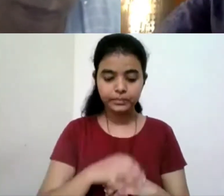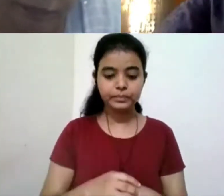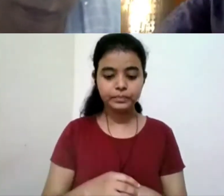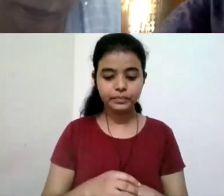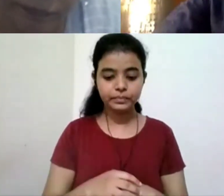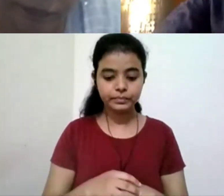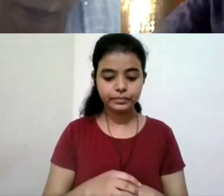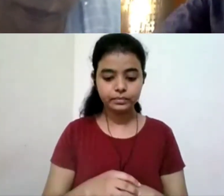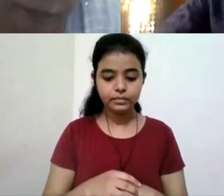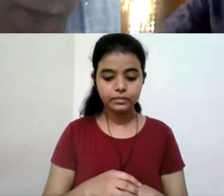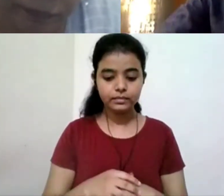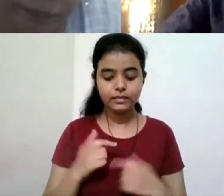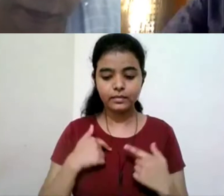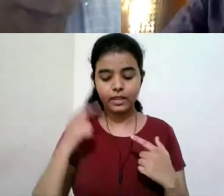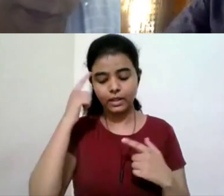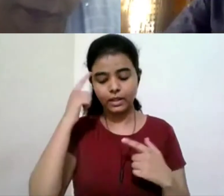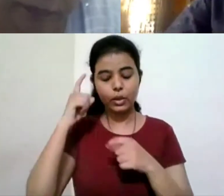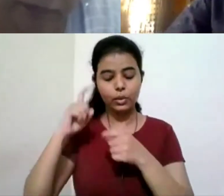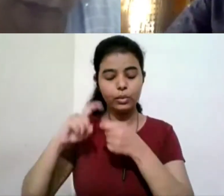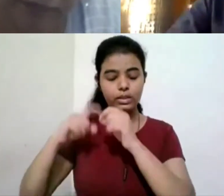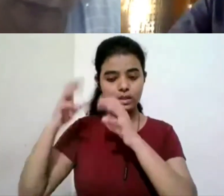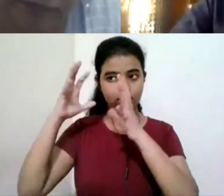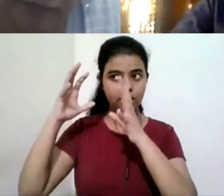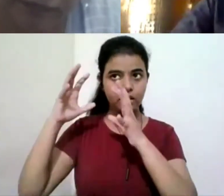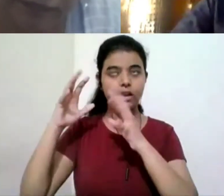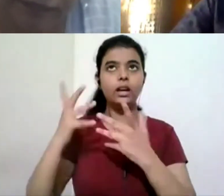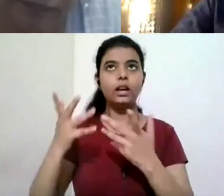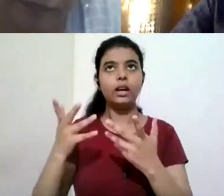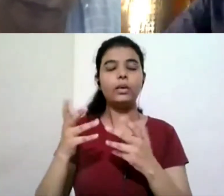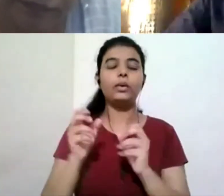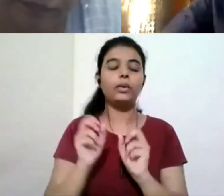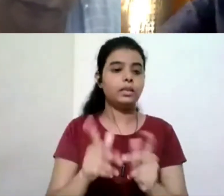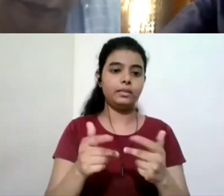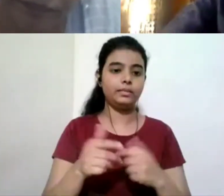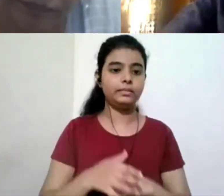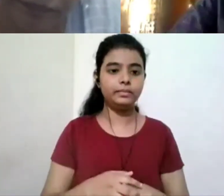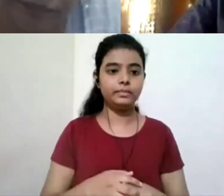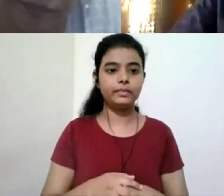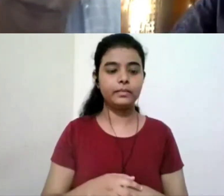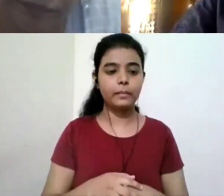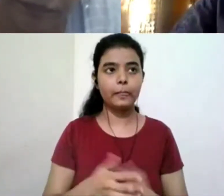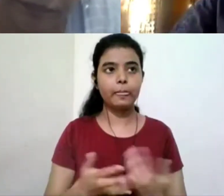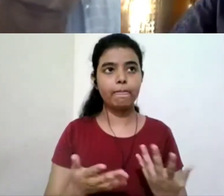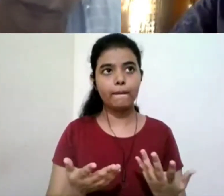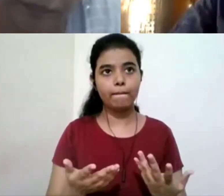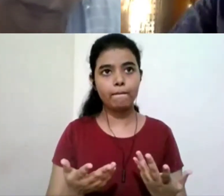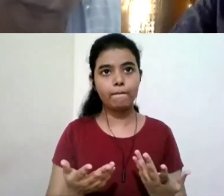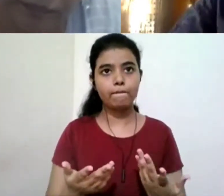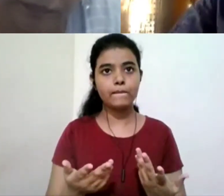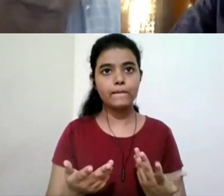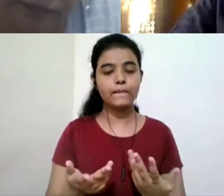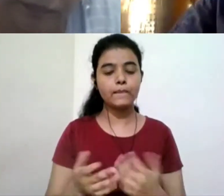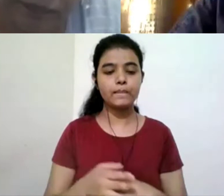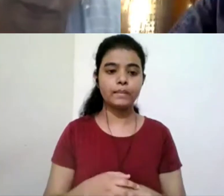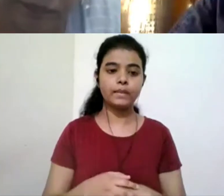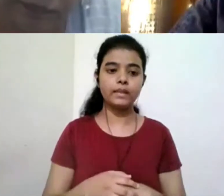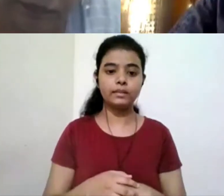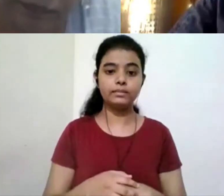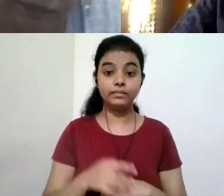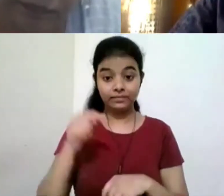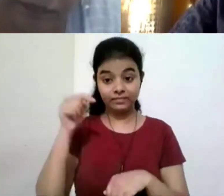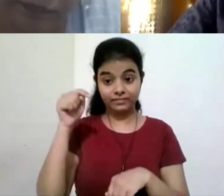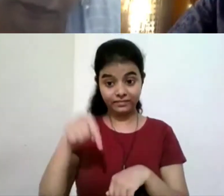Let me formulate my question this way. Like, in this year